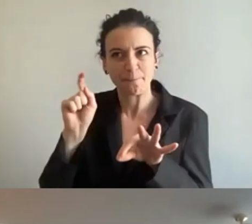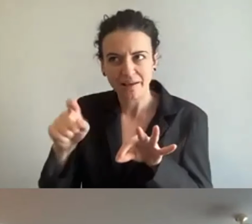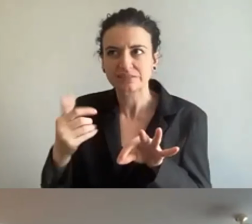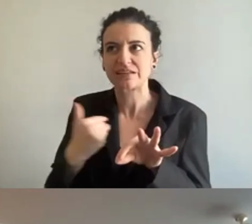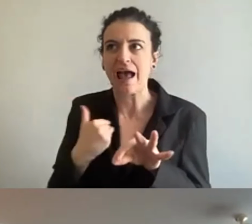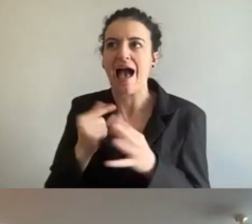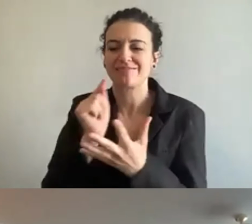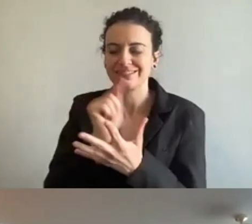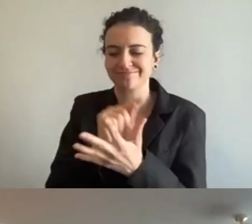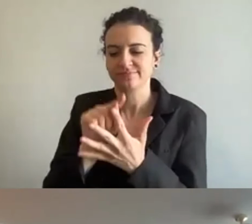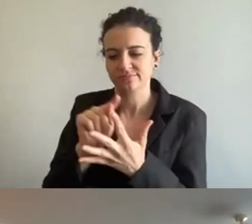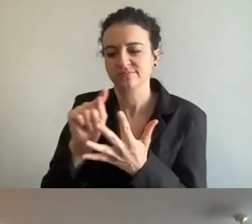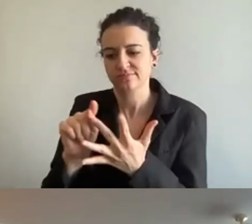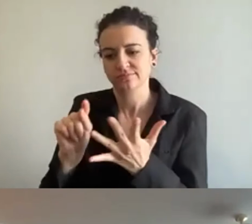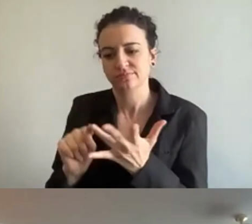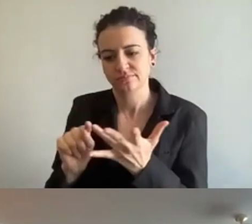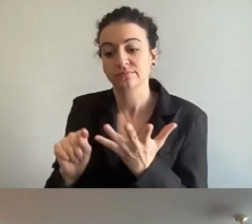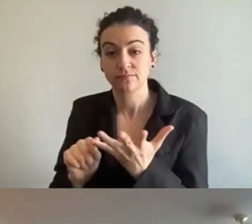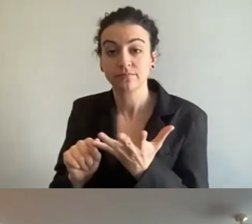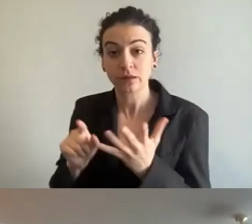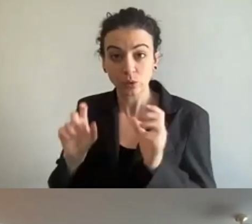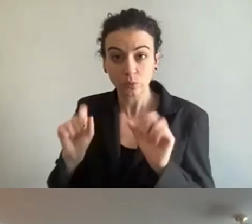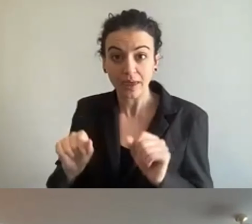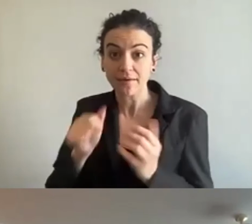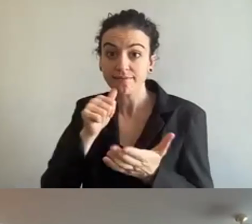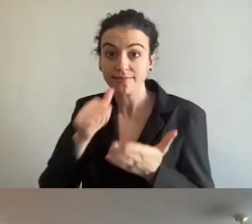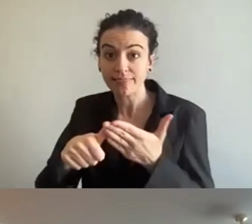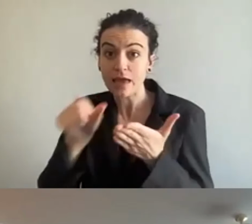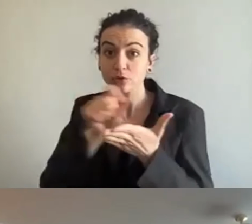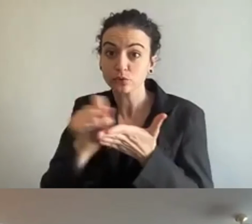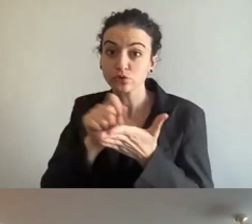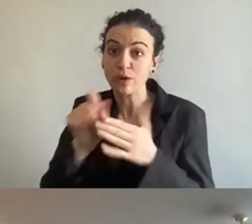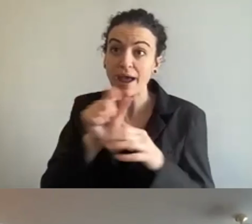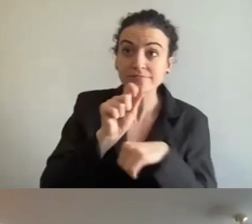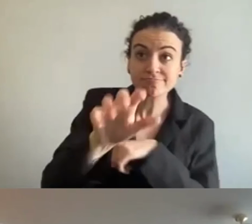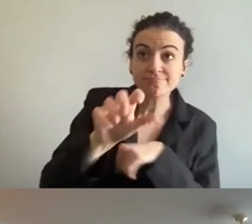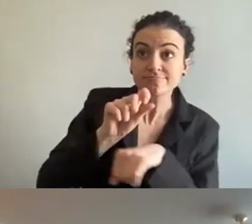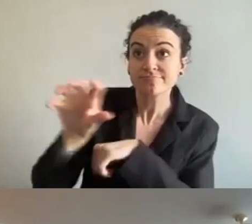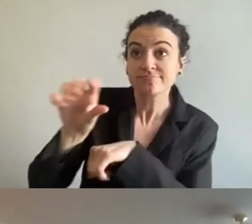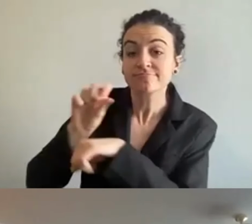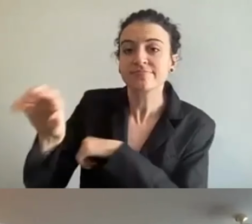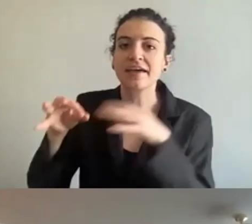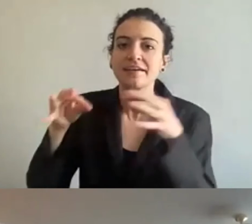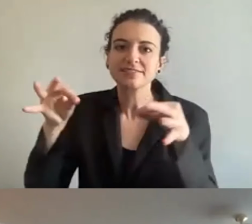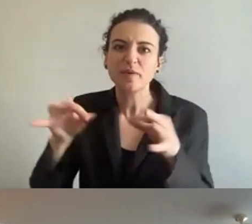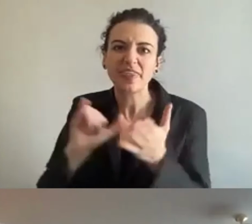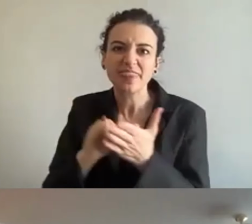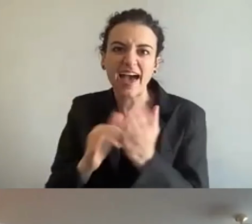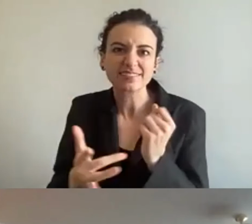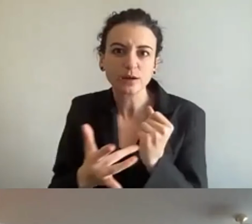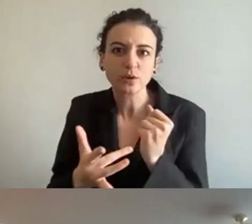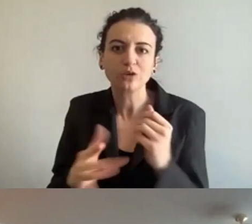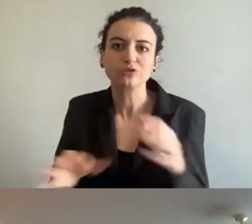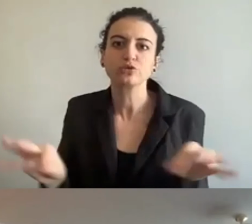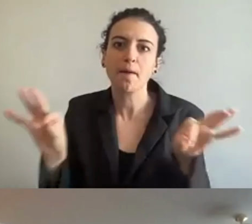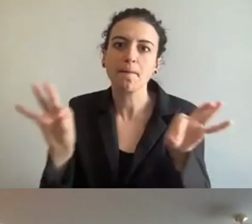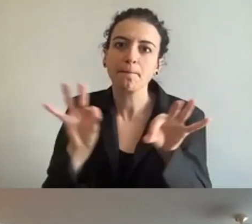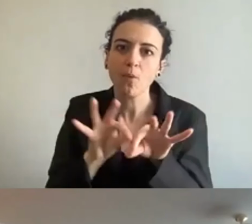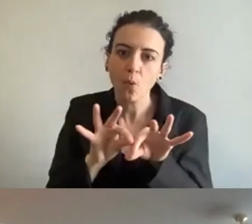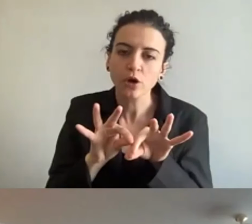for these types of things that insurance might not cover, and they may not be able to cover the whole thing, but they might